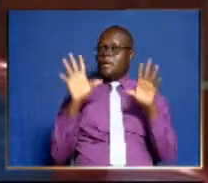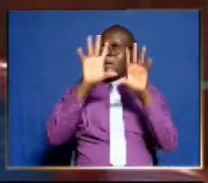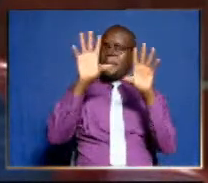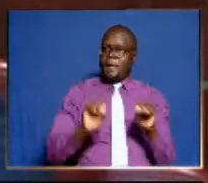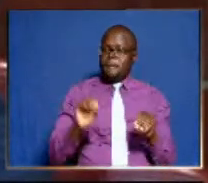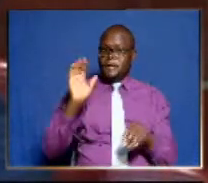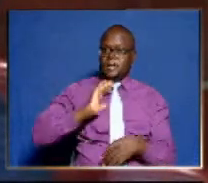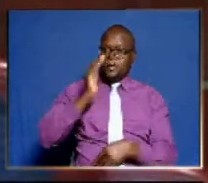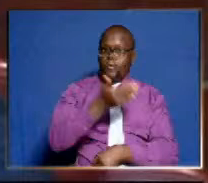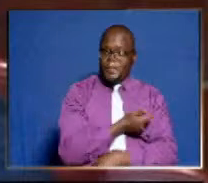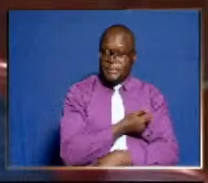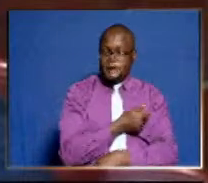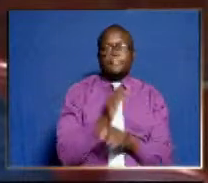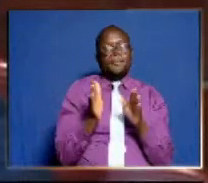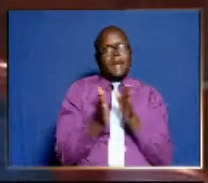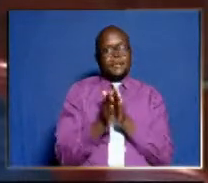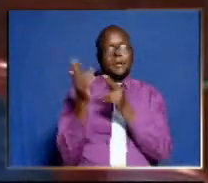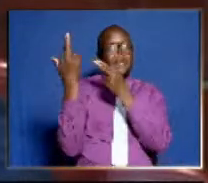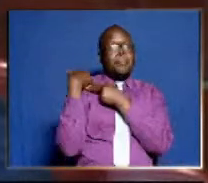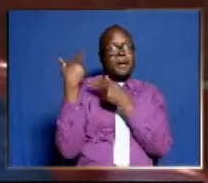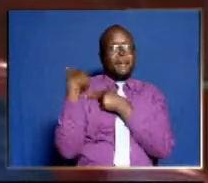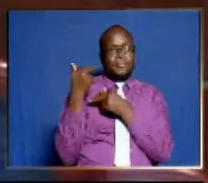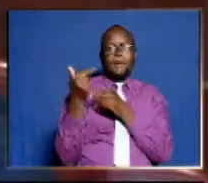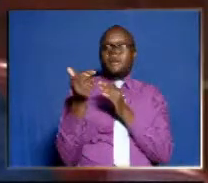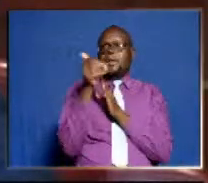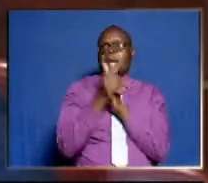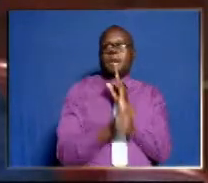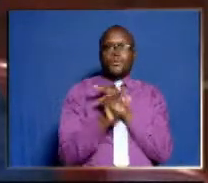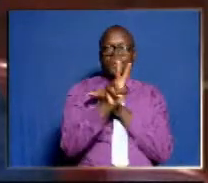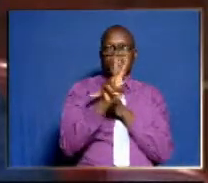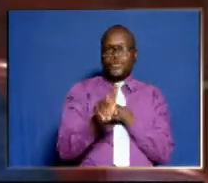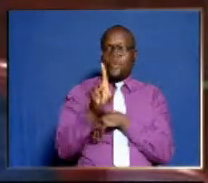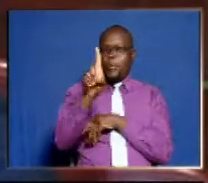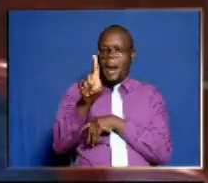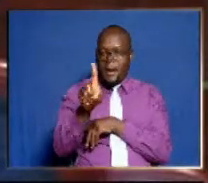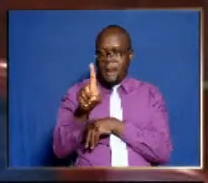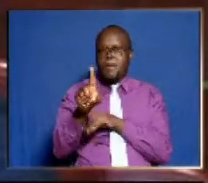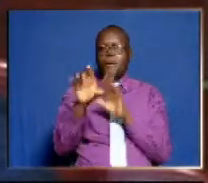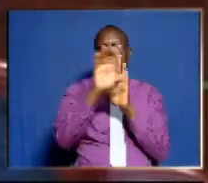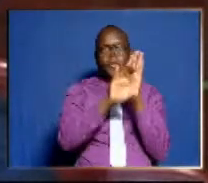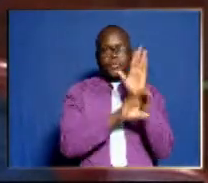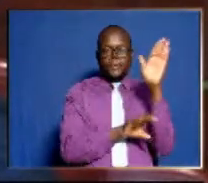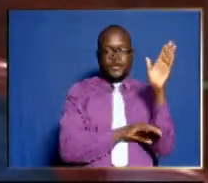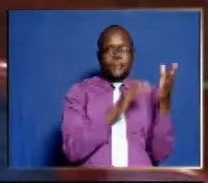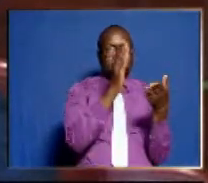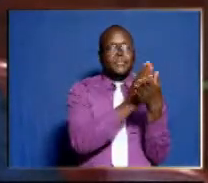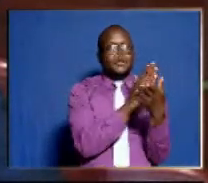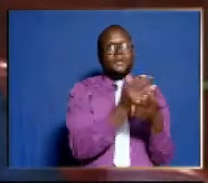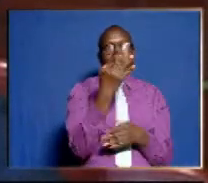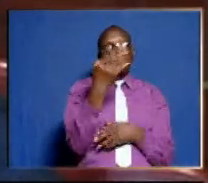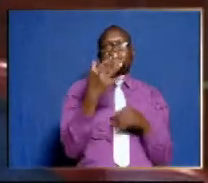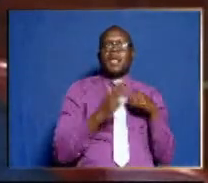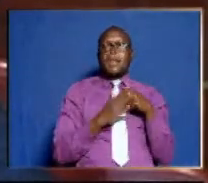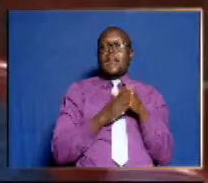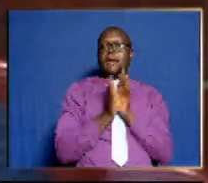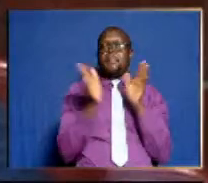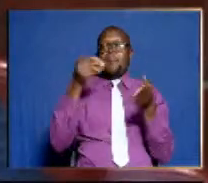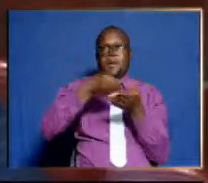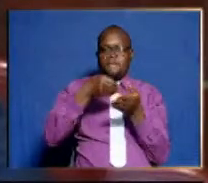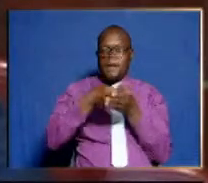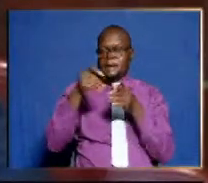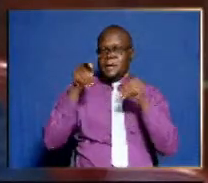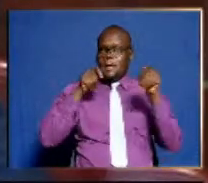Appropriations Committee, and as mandated by Article 221 of the Constitution, Section 39 of the Public Finance